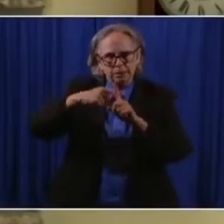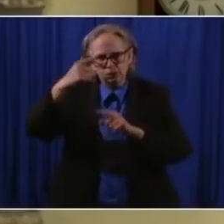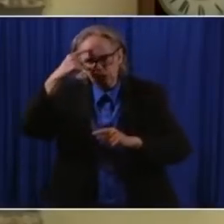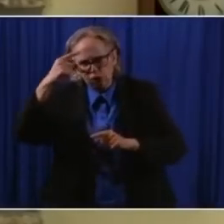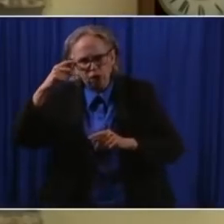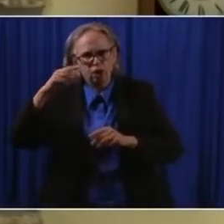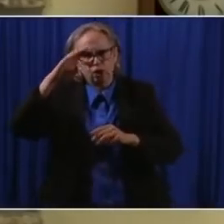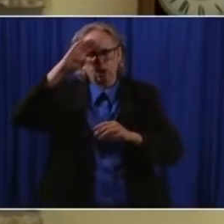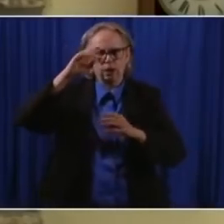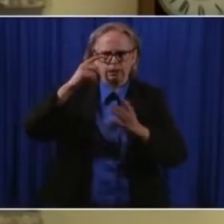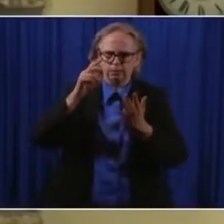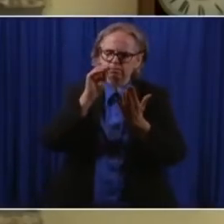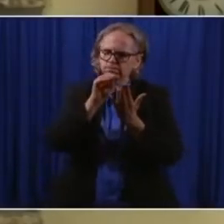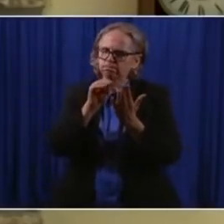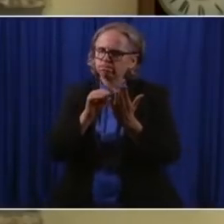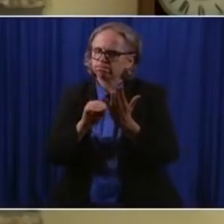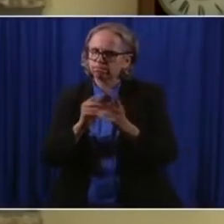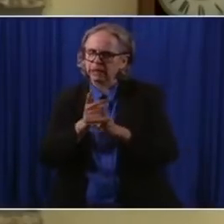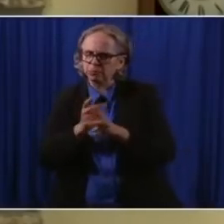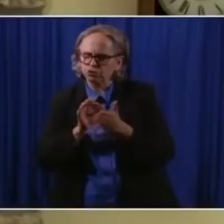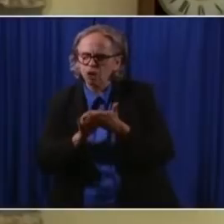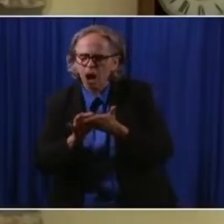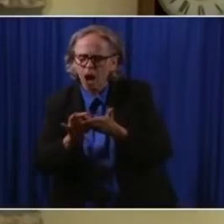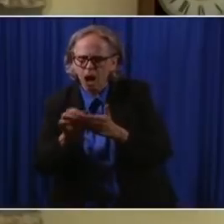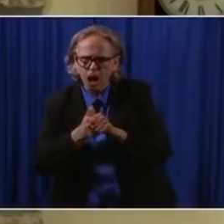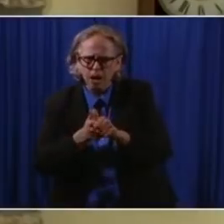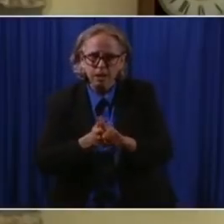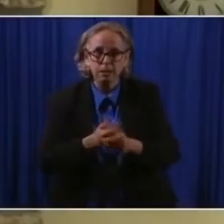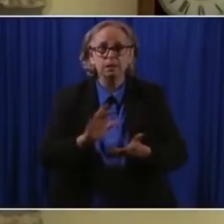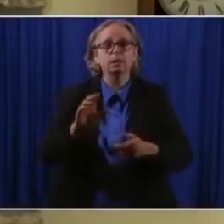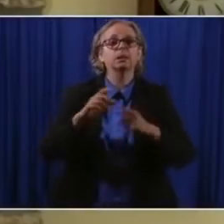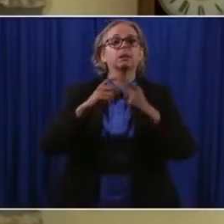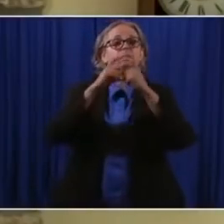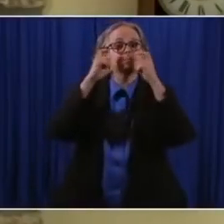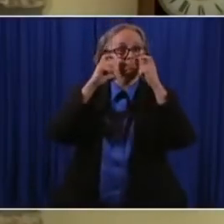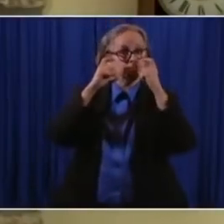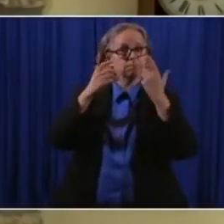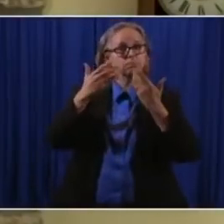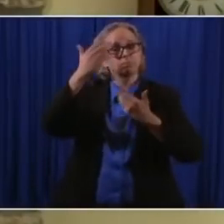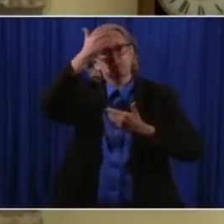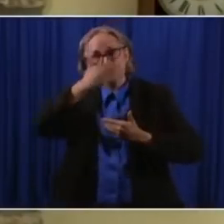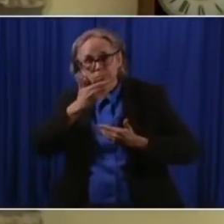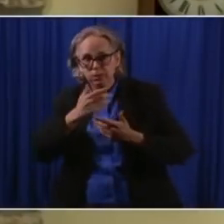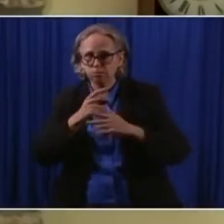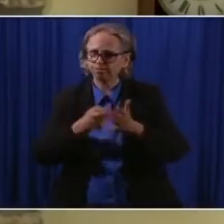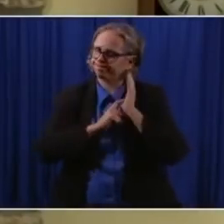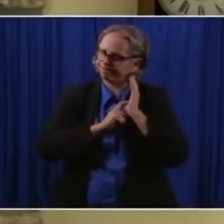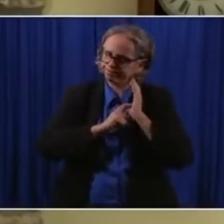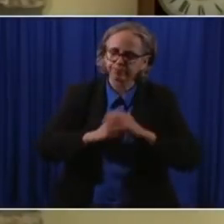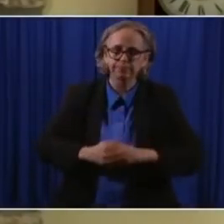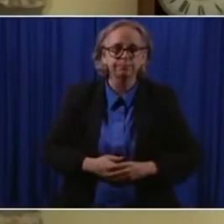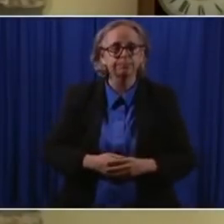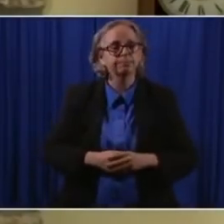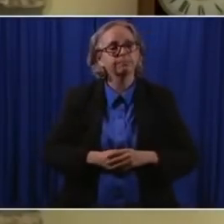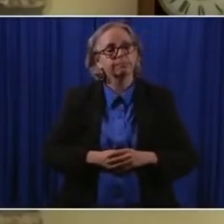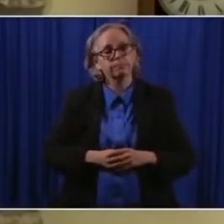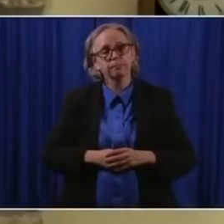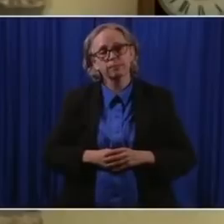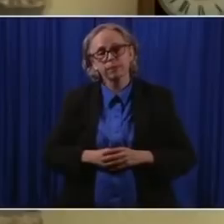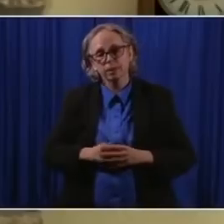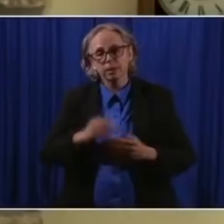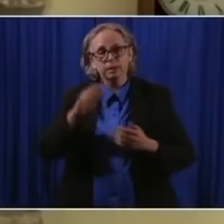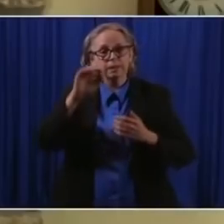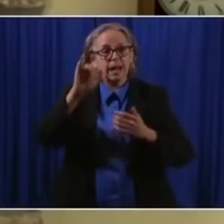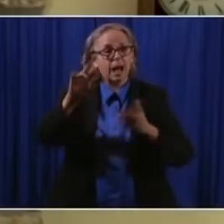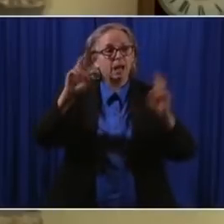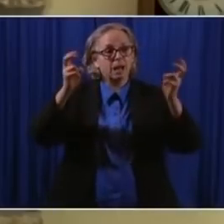all staff and participants to wear face coverings with limited exceptions. 6, use cohorting of participants when possible and alter schedules